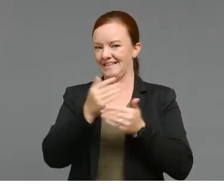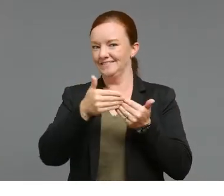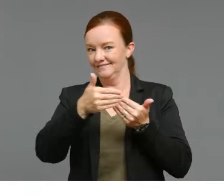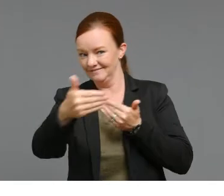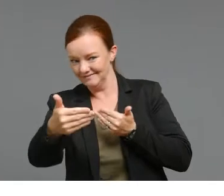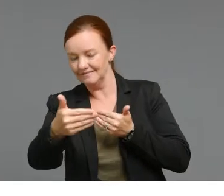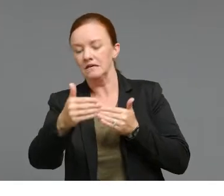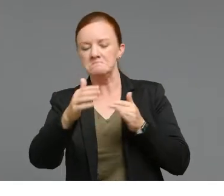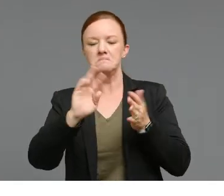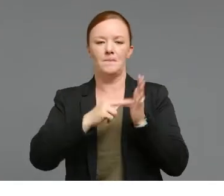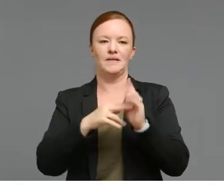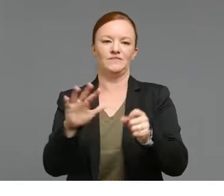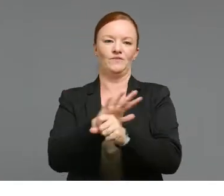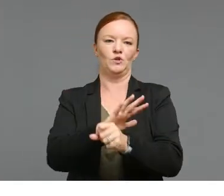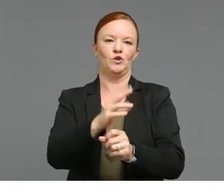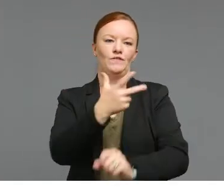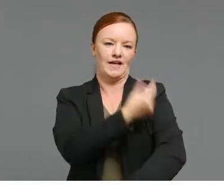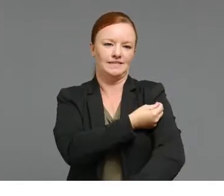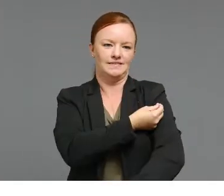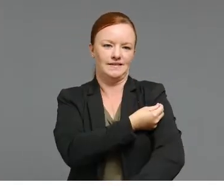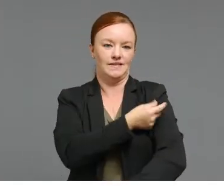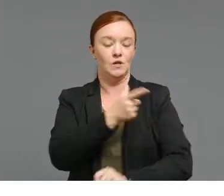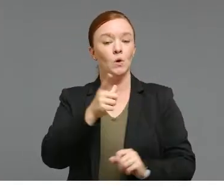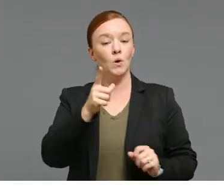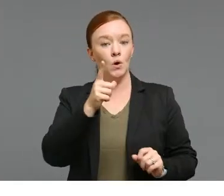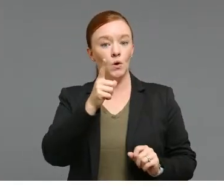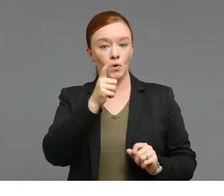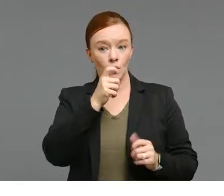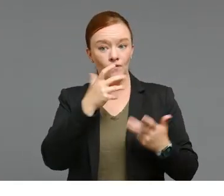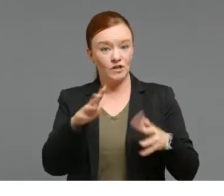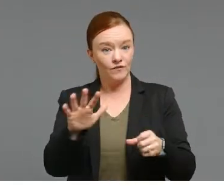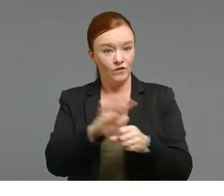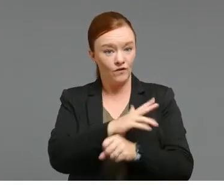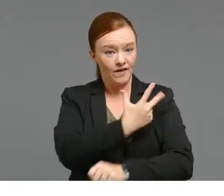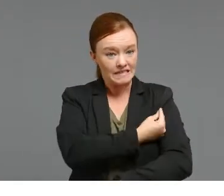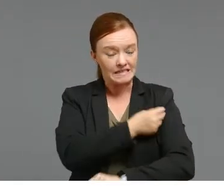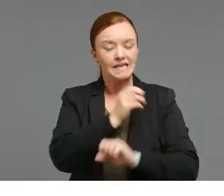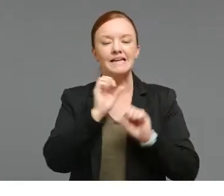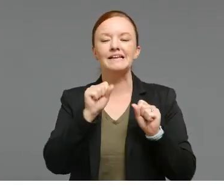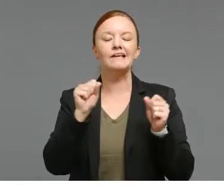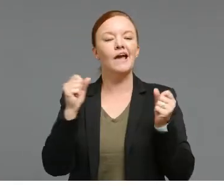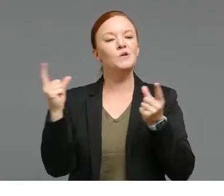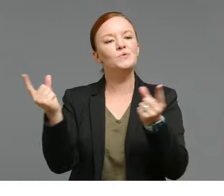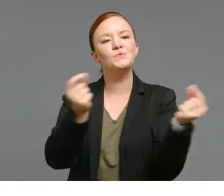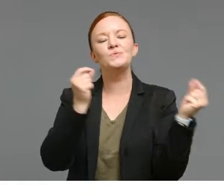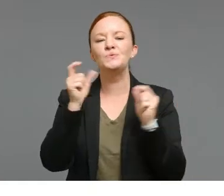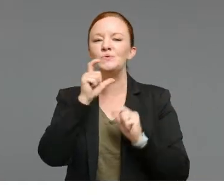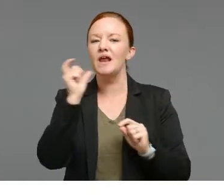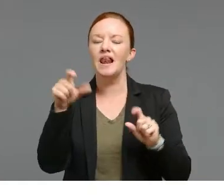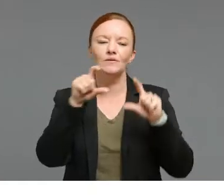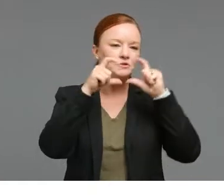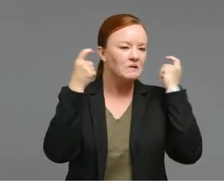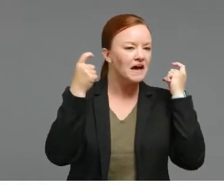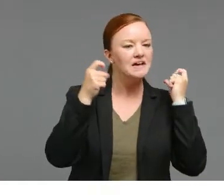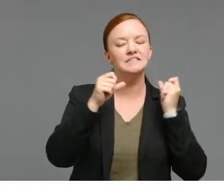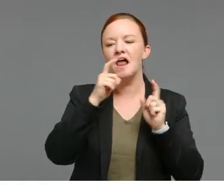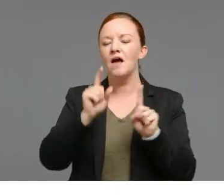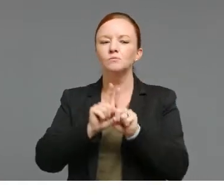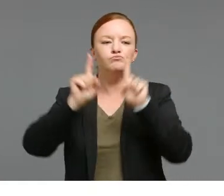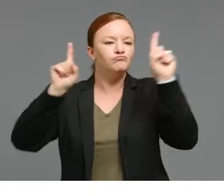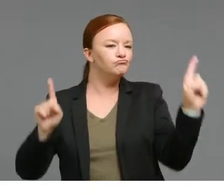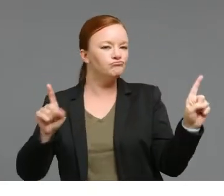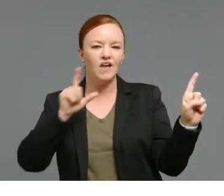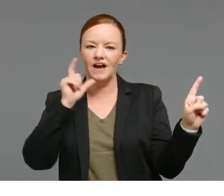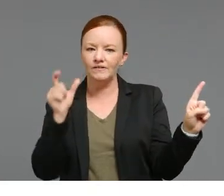And those individuals can resume activities without wearing masks or physically distancing, except in places where it's required